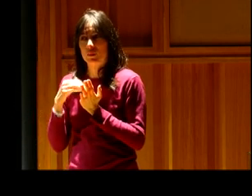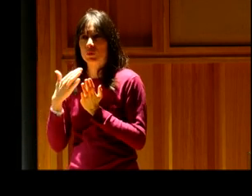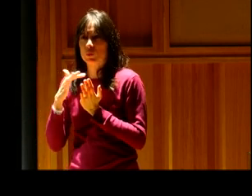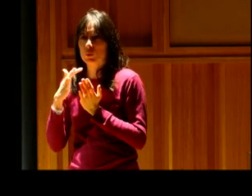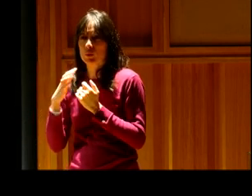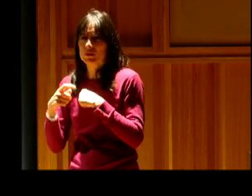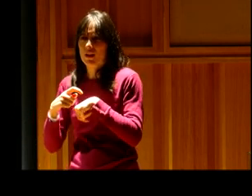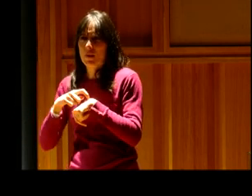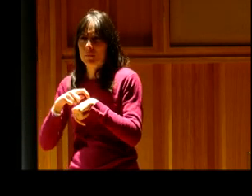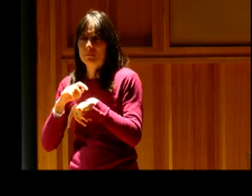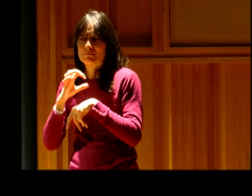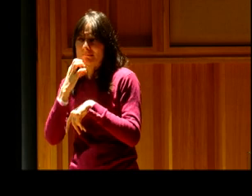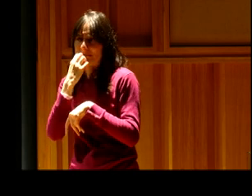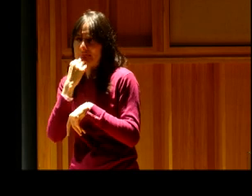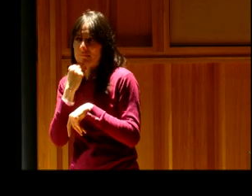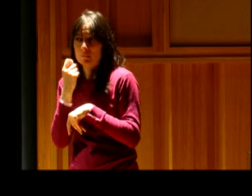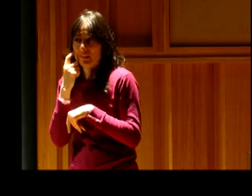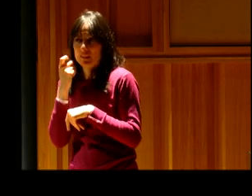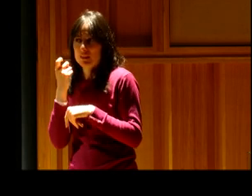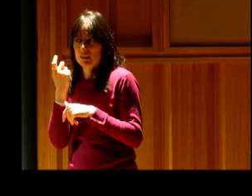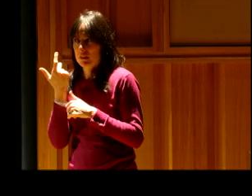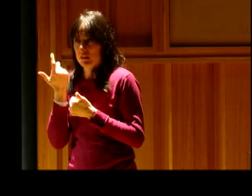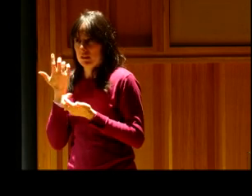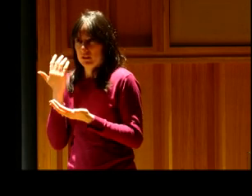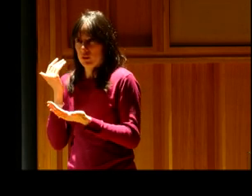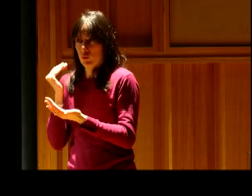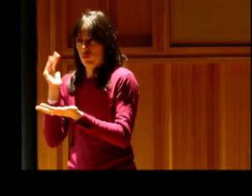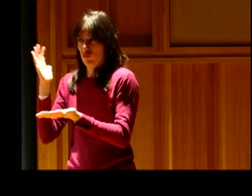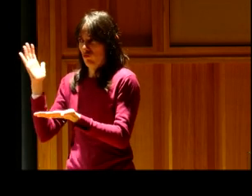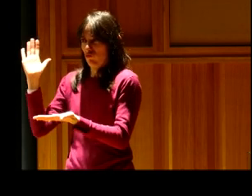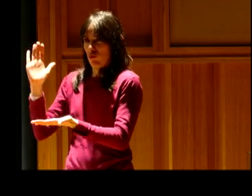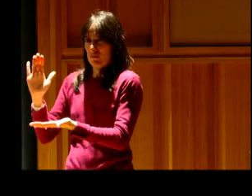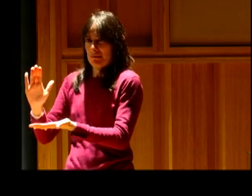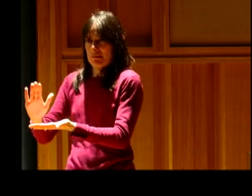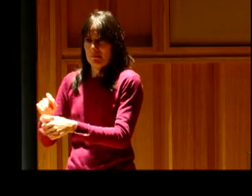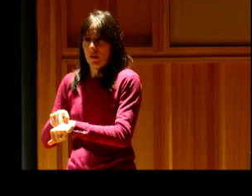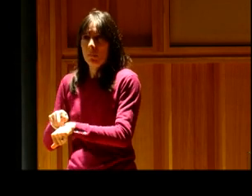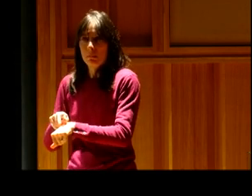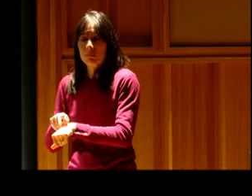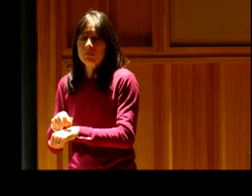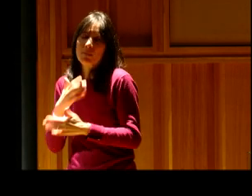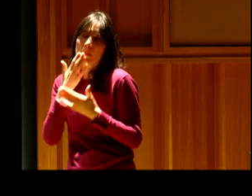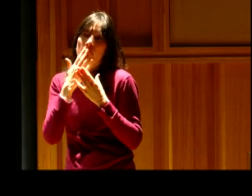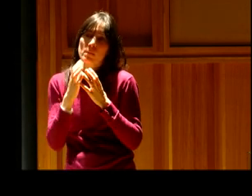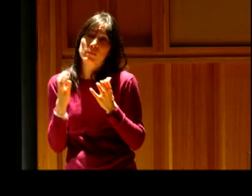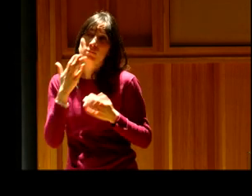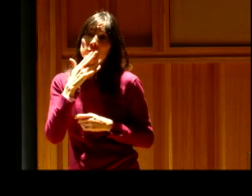commodity of all, and that's because we're running out of it. So thank you very much, and good luck.